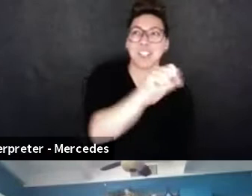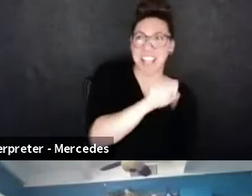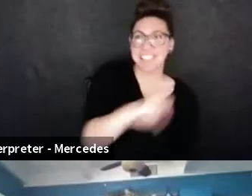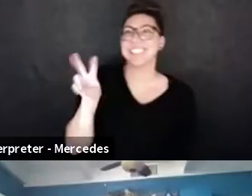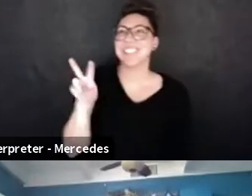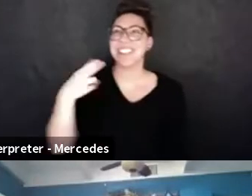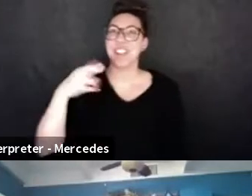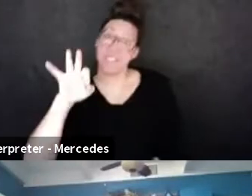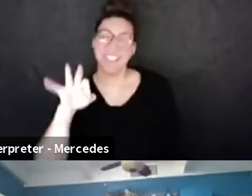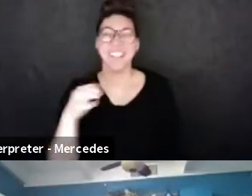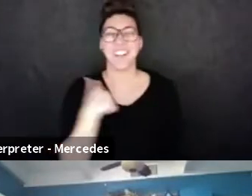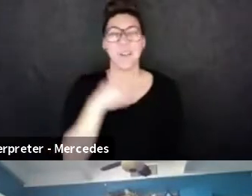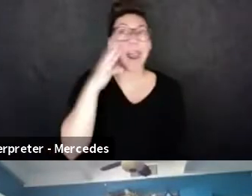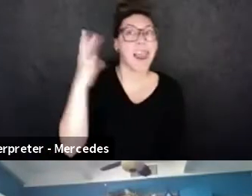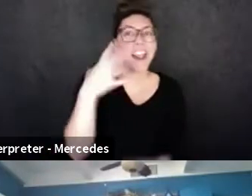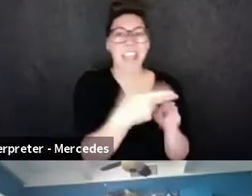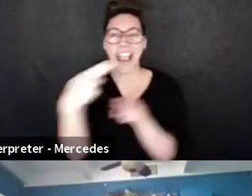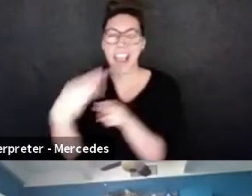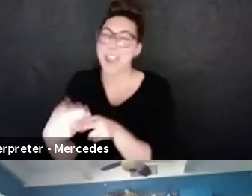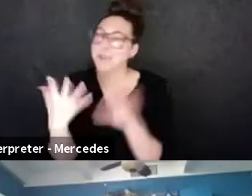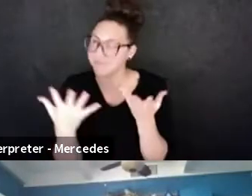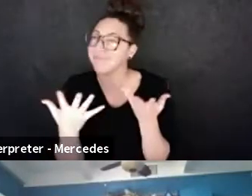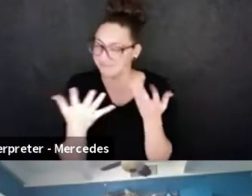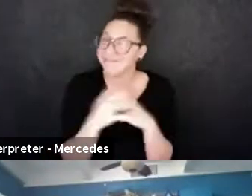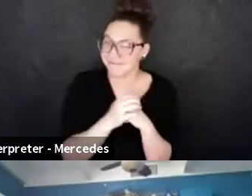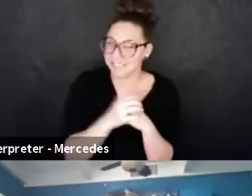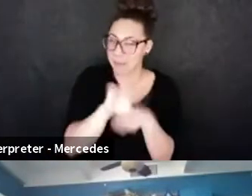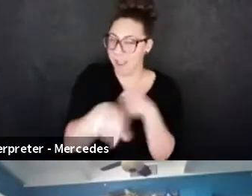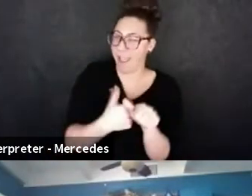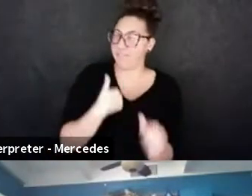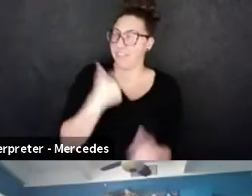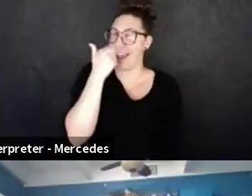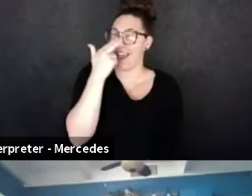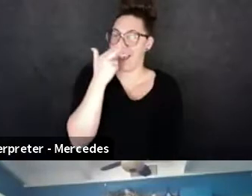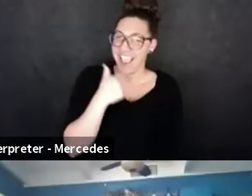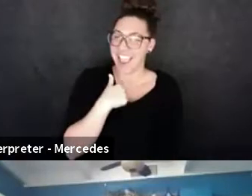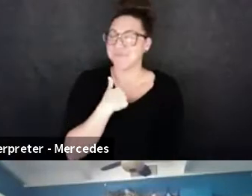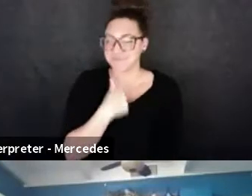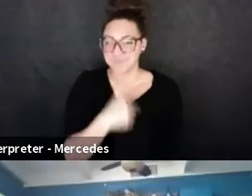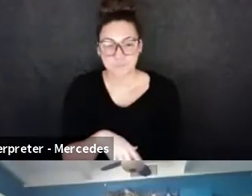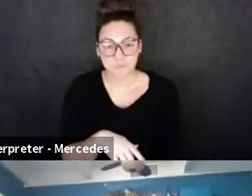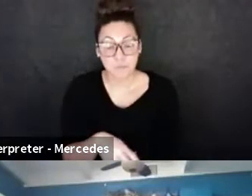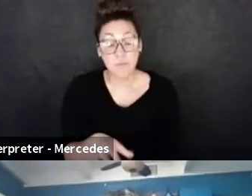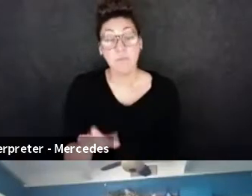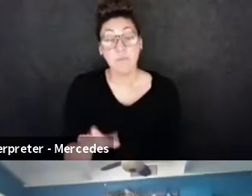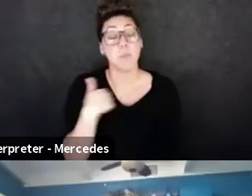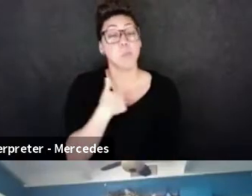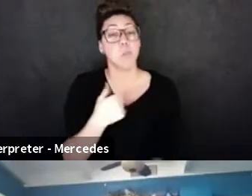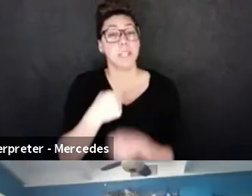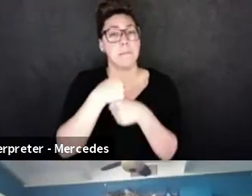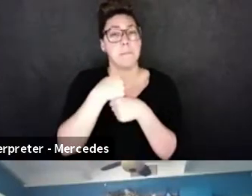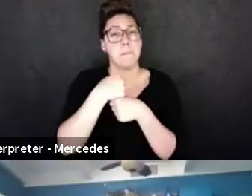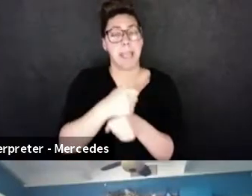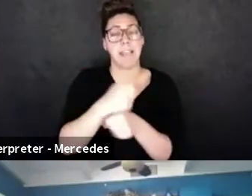did so carefully. When we renamed, or I'm sorry, we created the offshoot, the